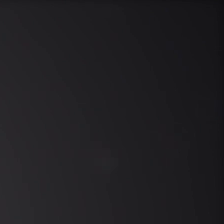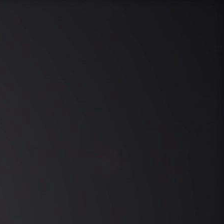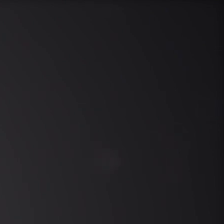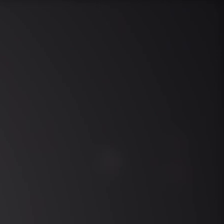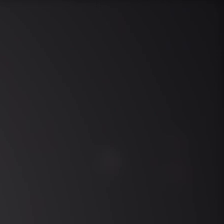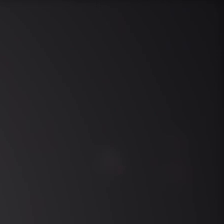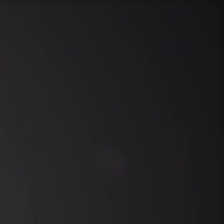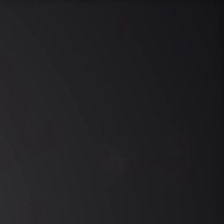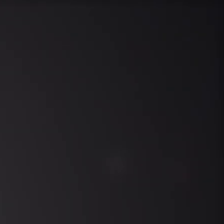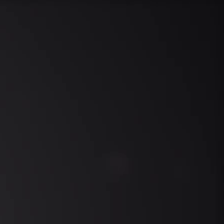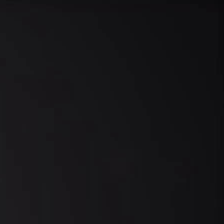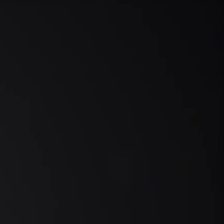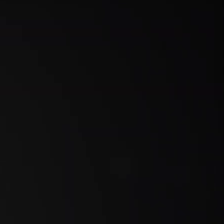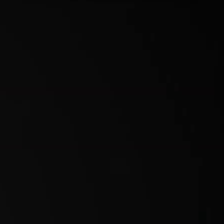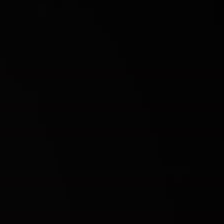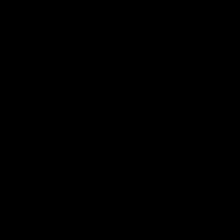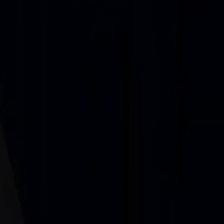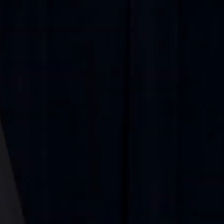cupertino.org/coronavirus.